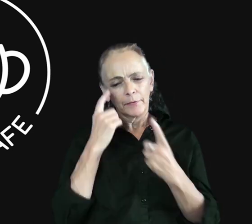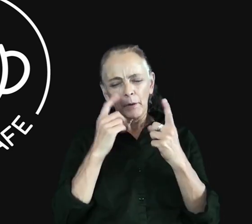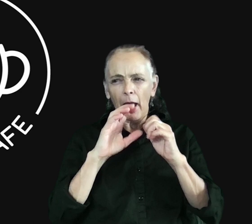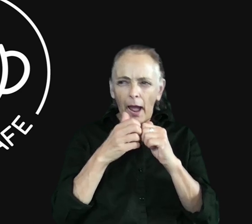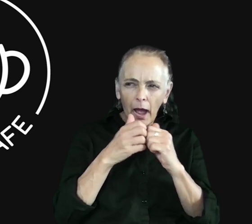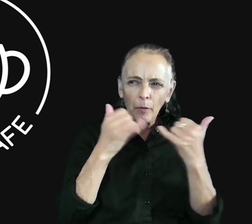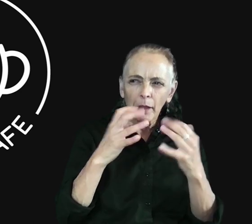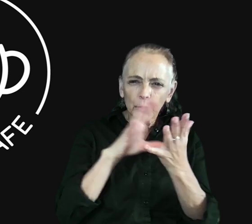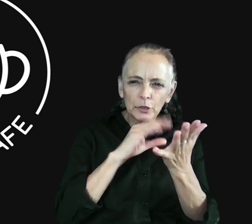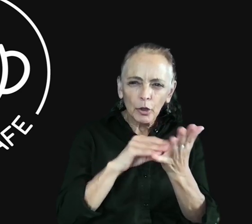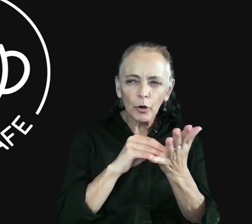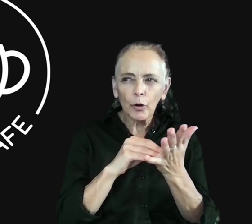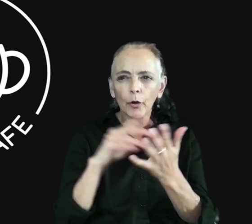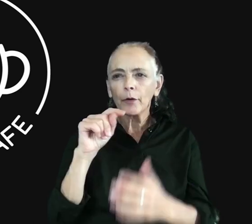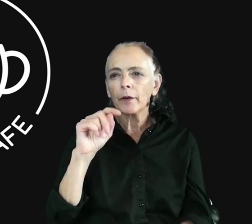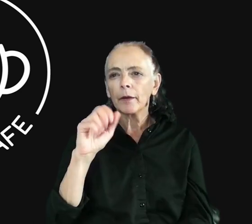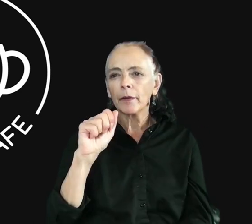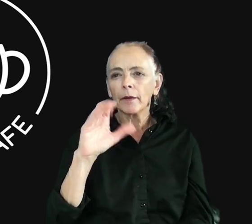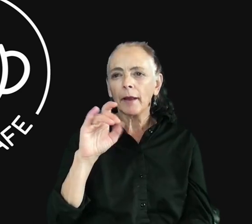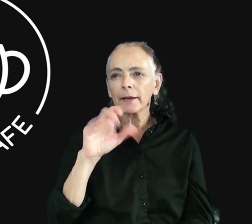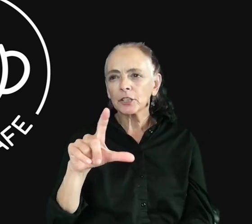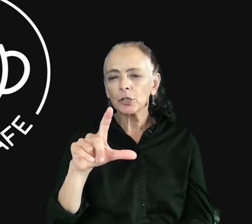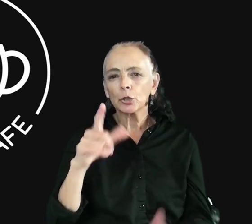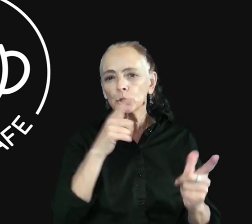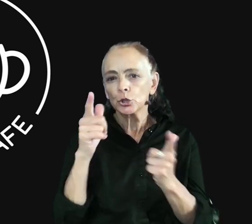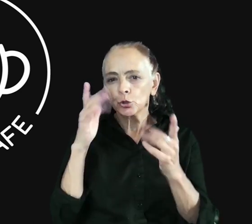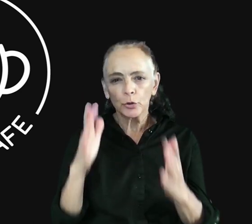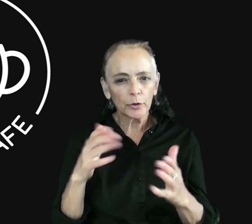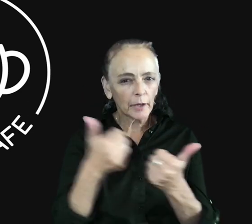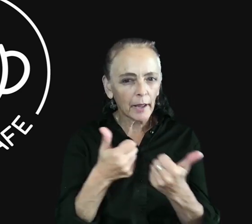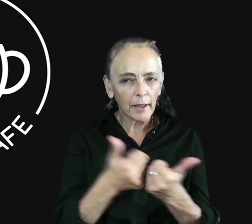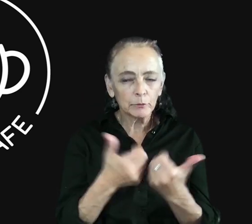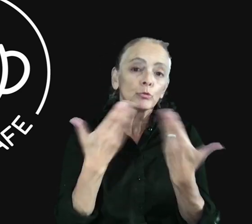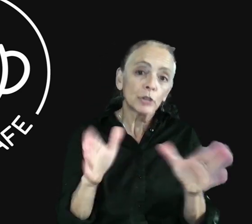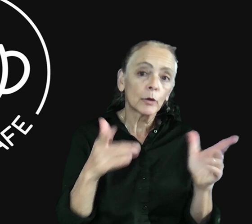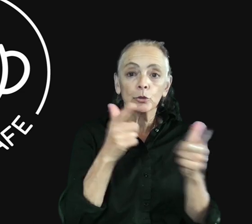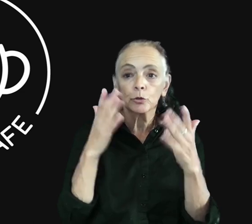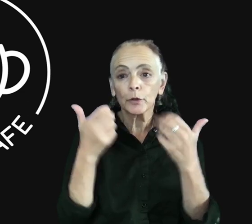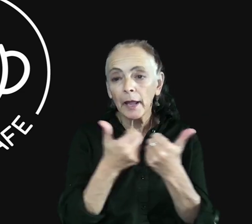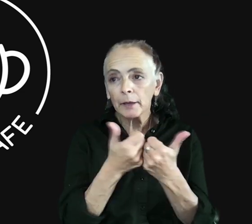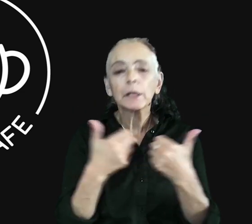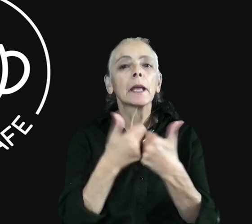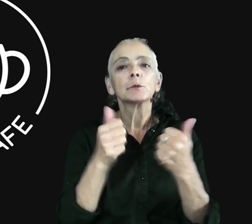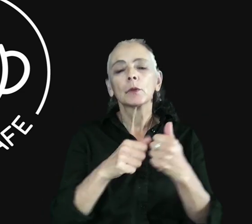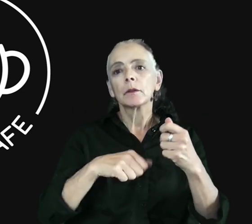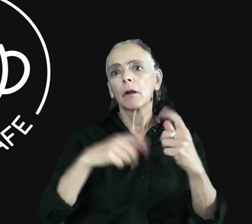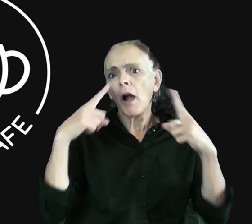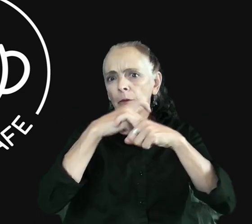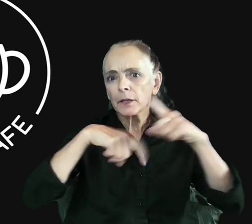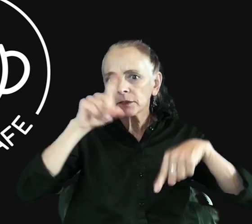learning these kind of tactical shooter games or just kind of shooter games in general games that have a lot of kind of complex variables